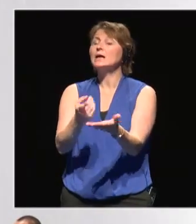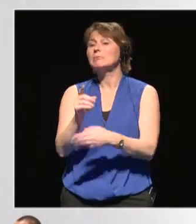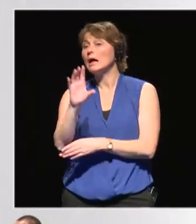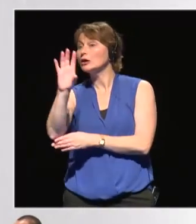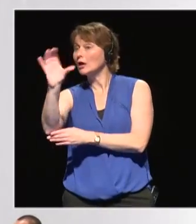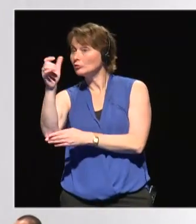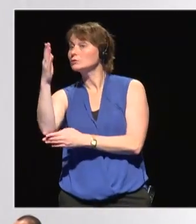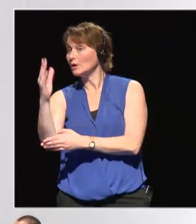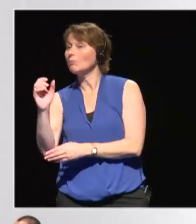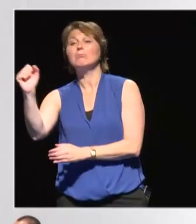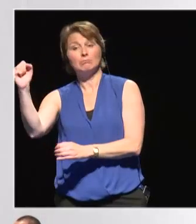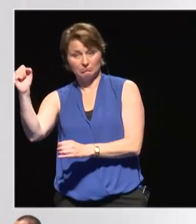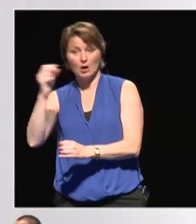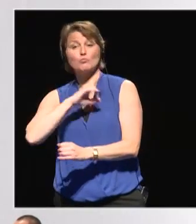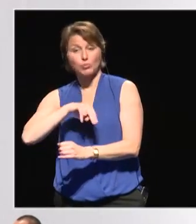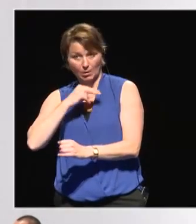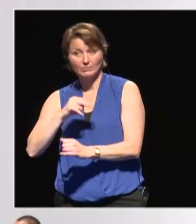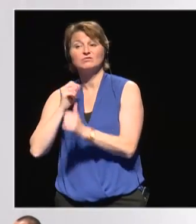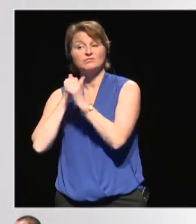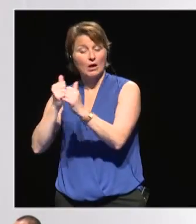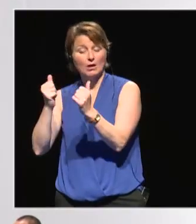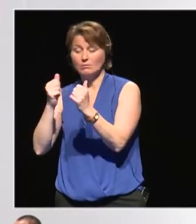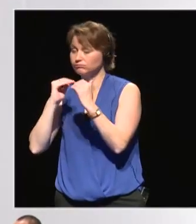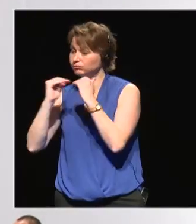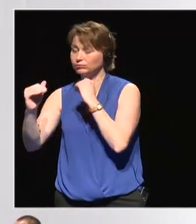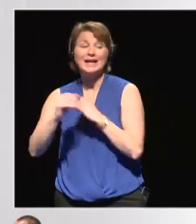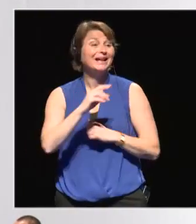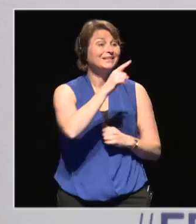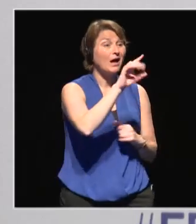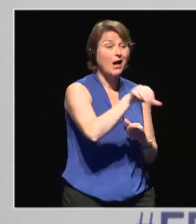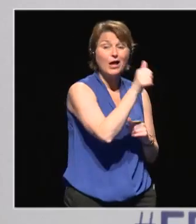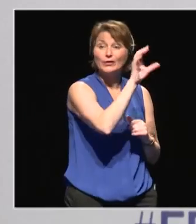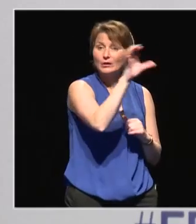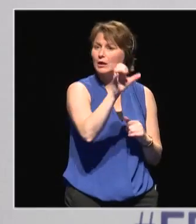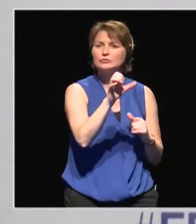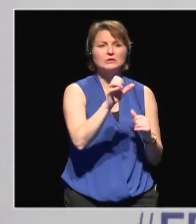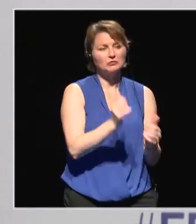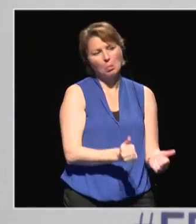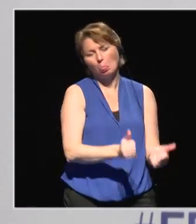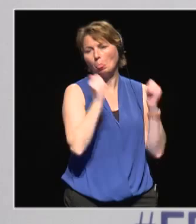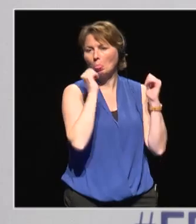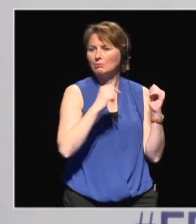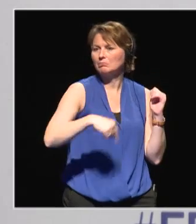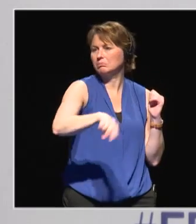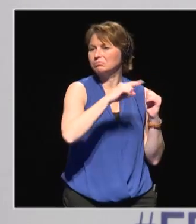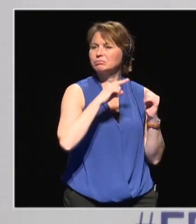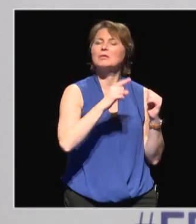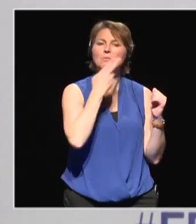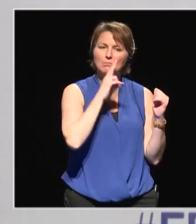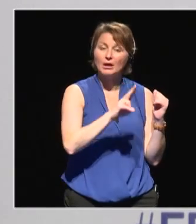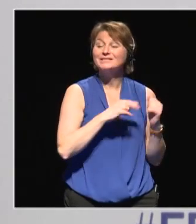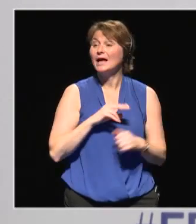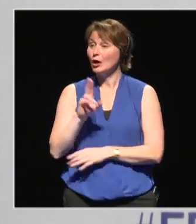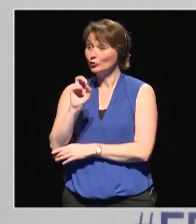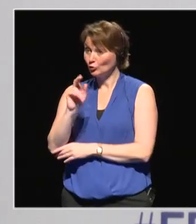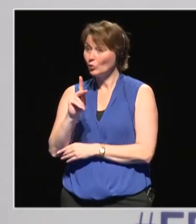them, and some countries have made pledges and have not kept them. And UNEP goes systematically through all the countries and tells you